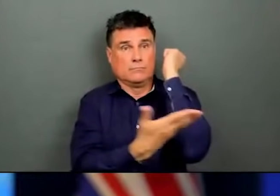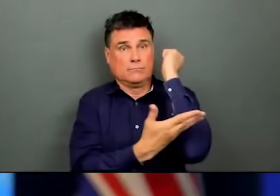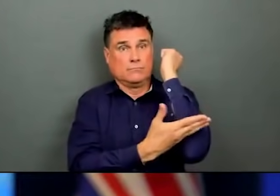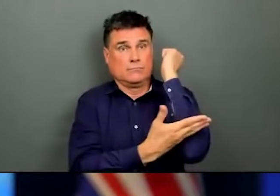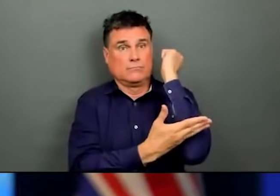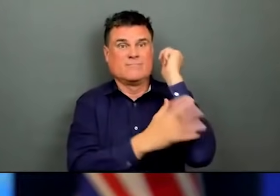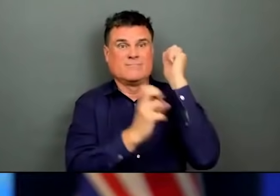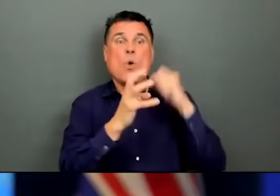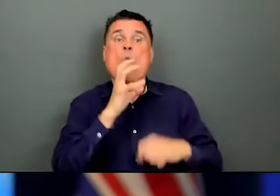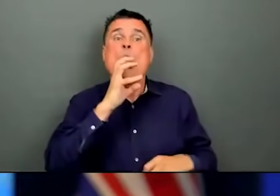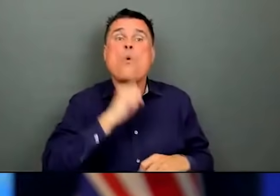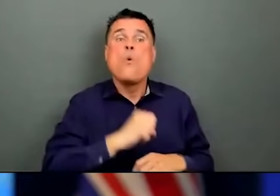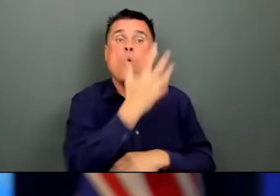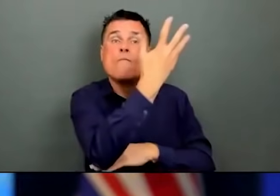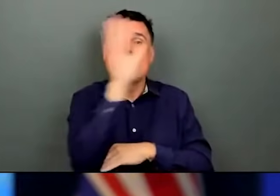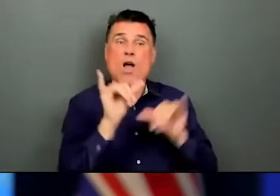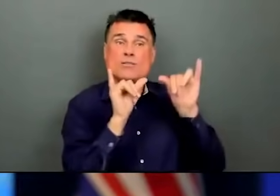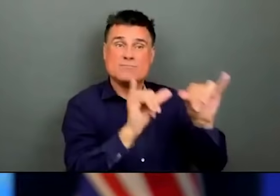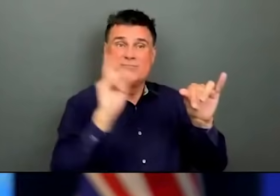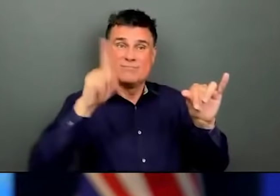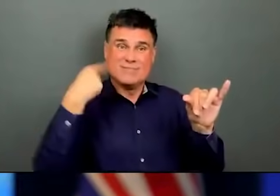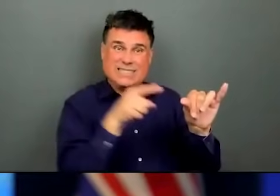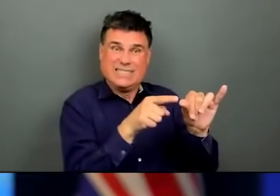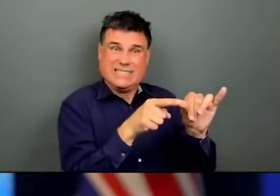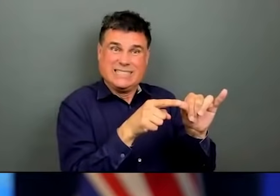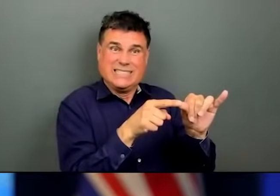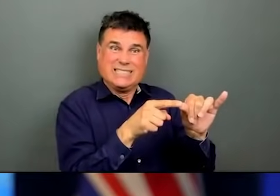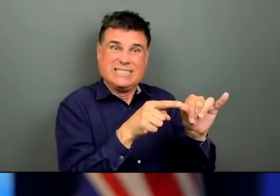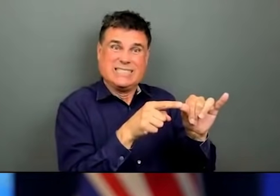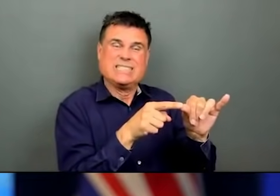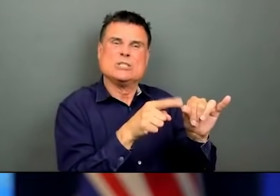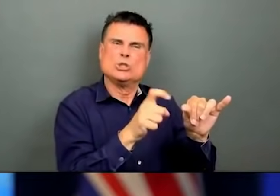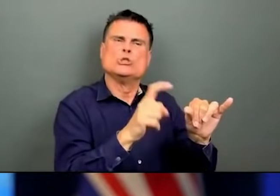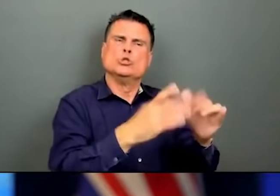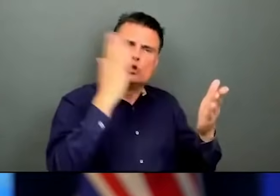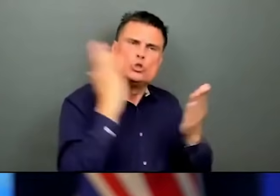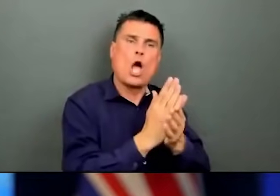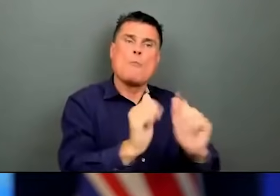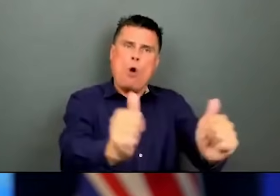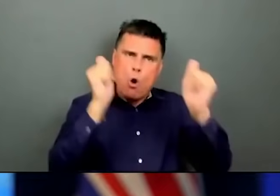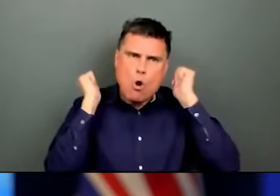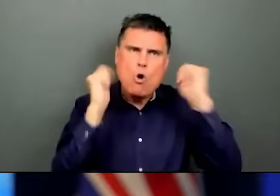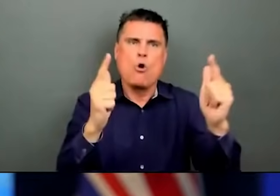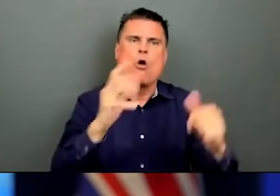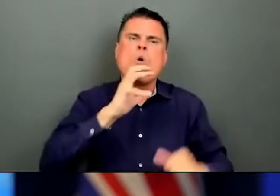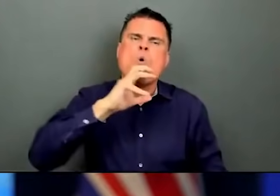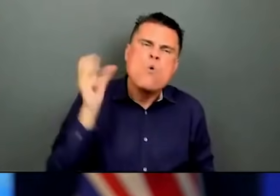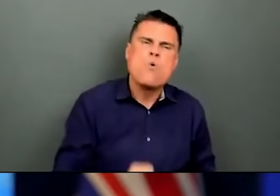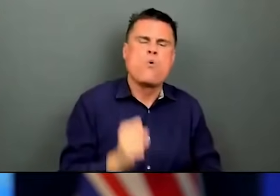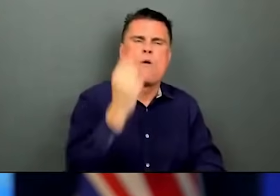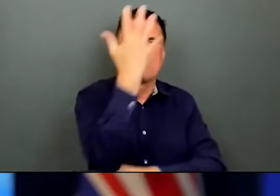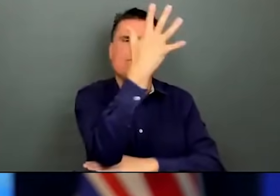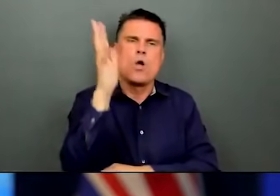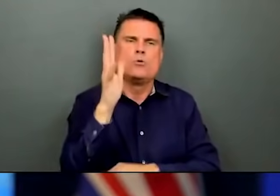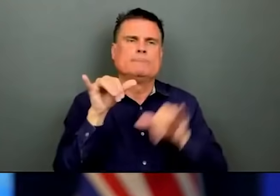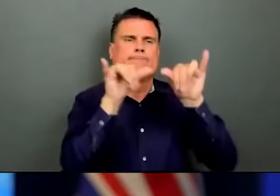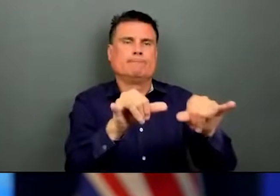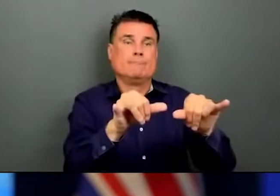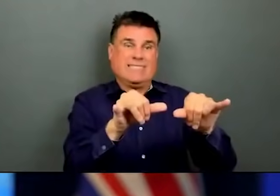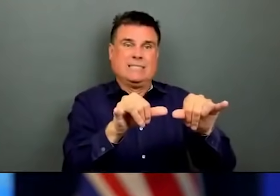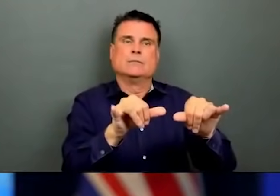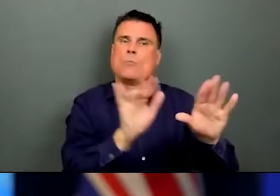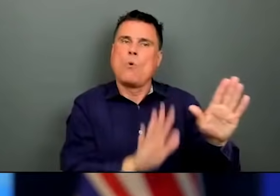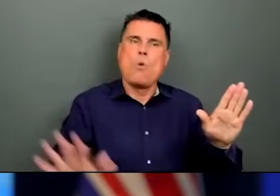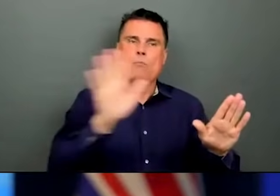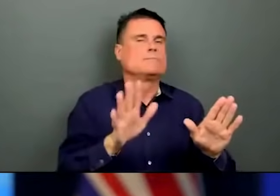was lauded at the time by stakeholders across the piece, whether they be from industry, from the environmental movement. I believe that's an